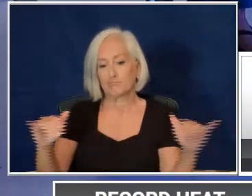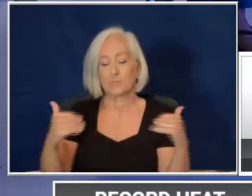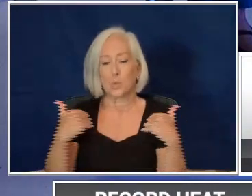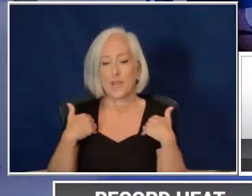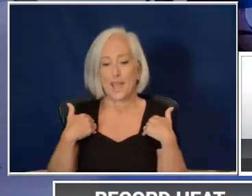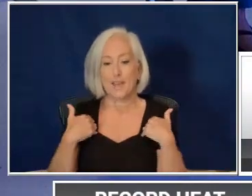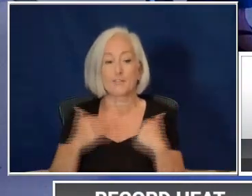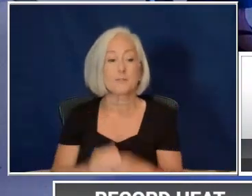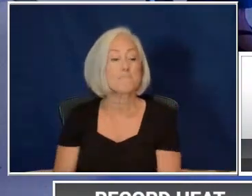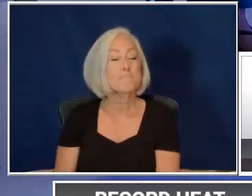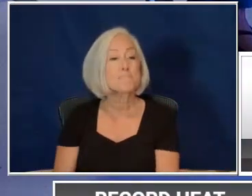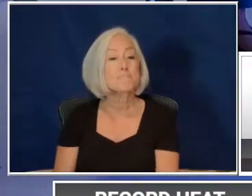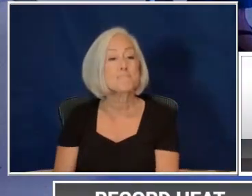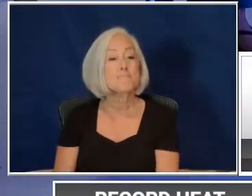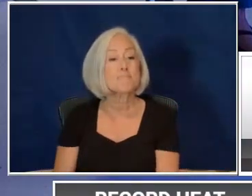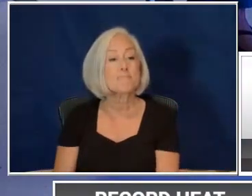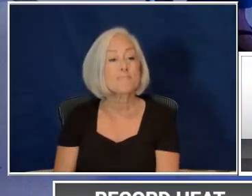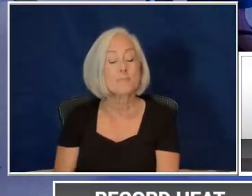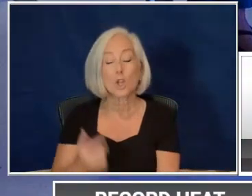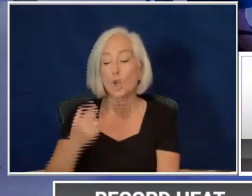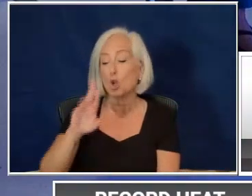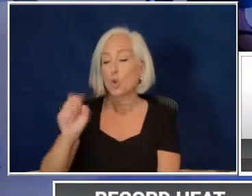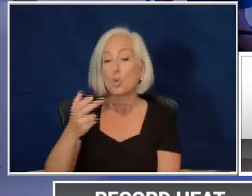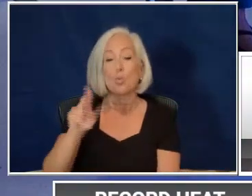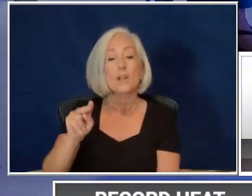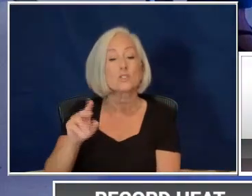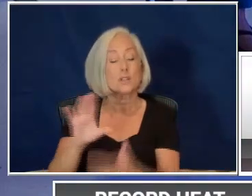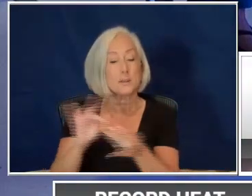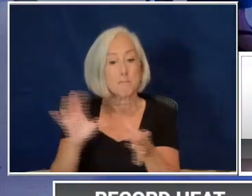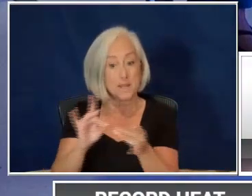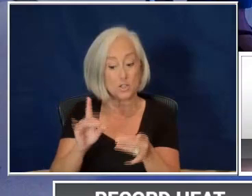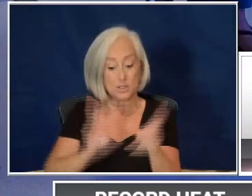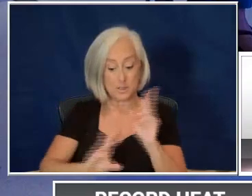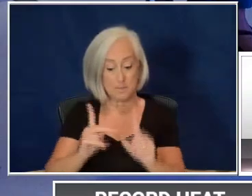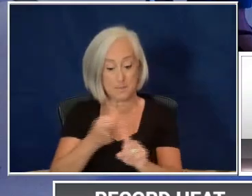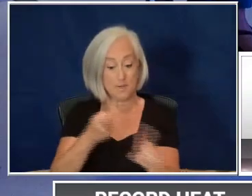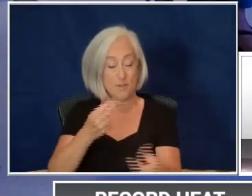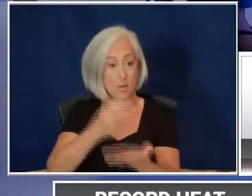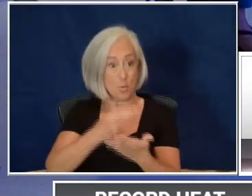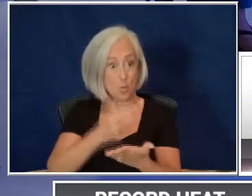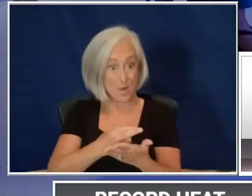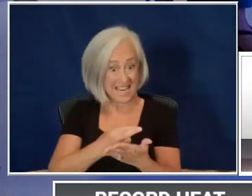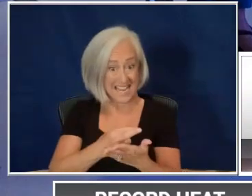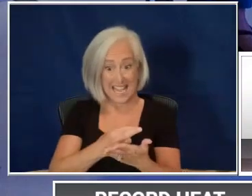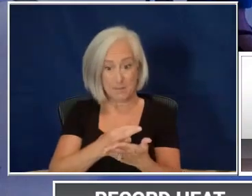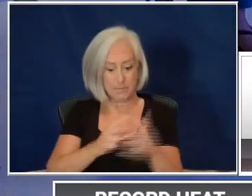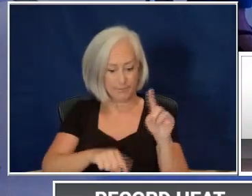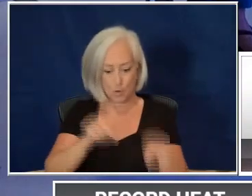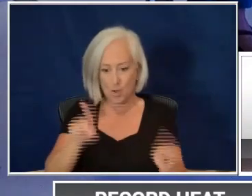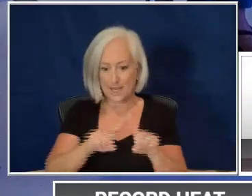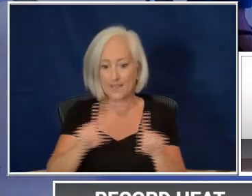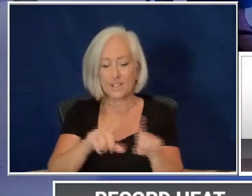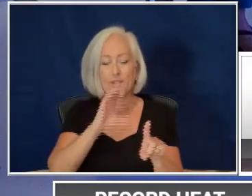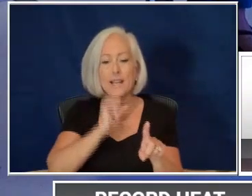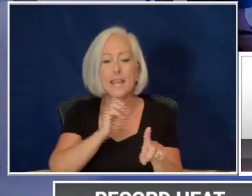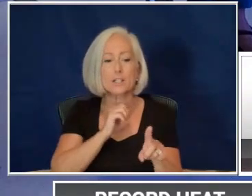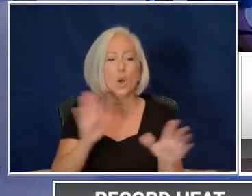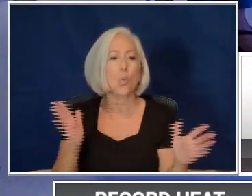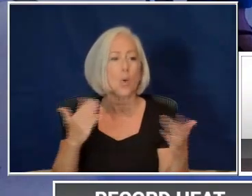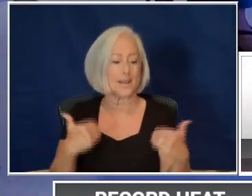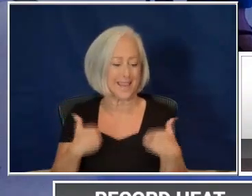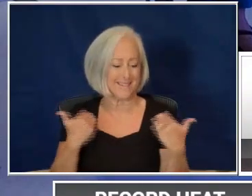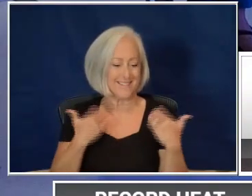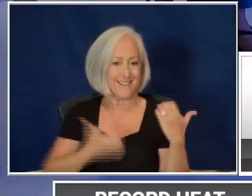rehab are of different ages. So what might be the youngest and maybe the oldest? What's the span of ages? Maybe what's the youngest that we've had in our